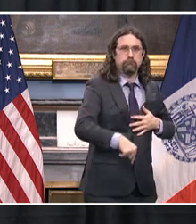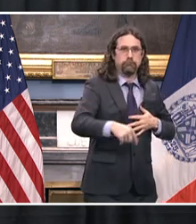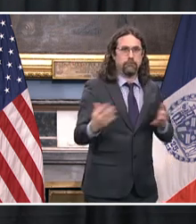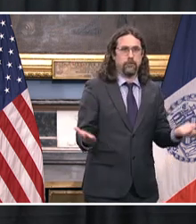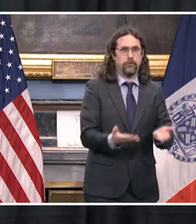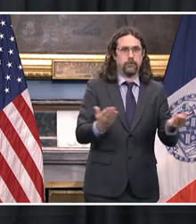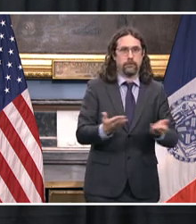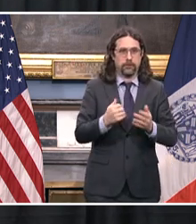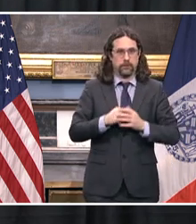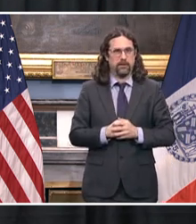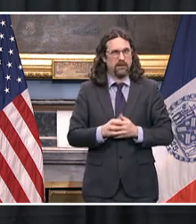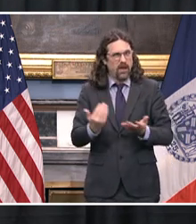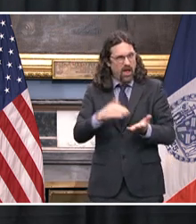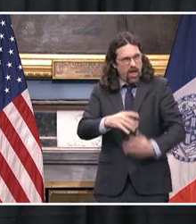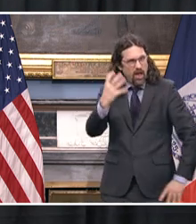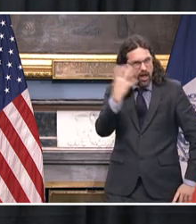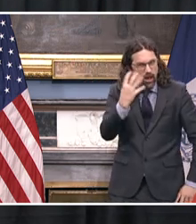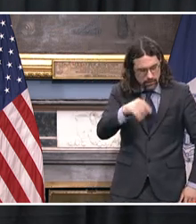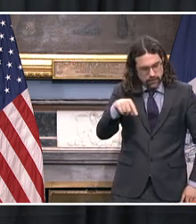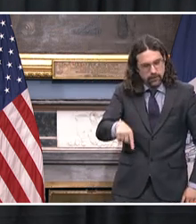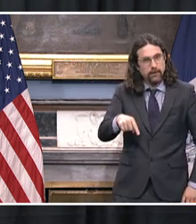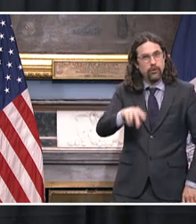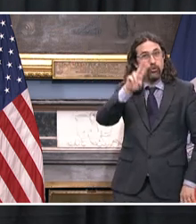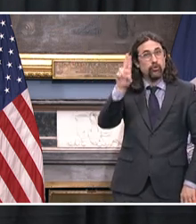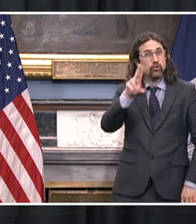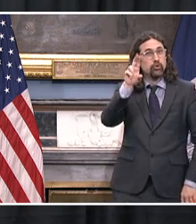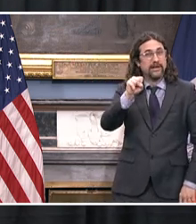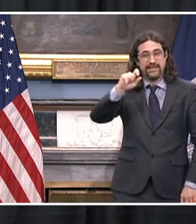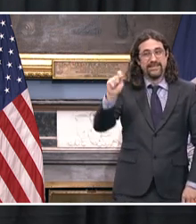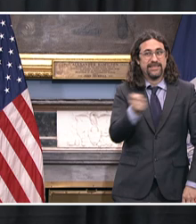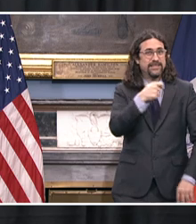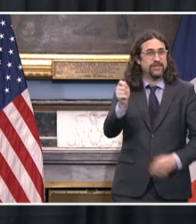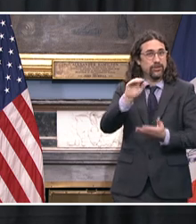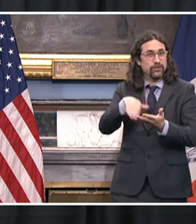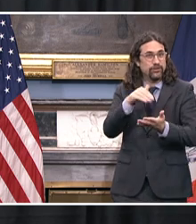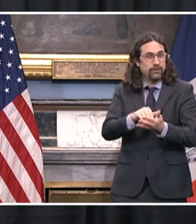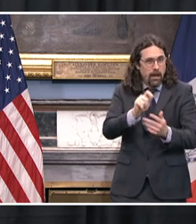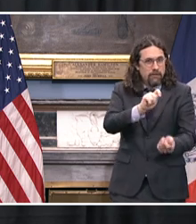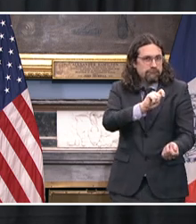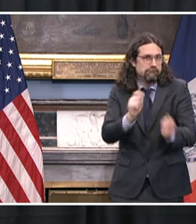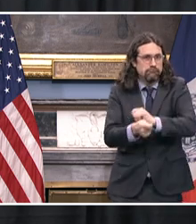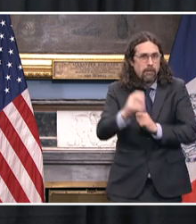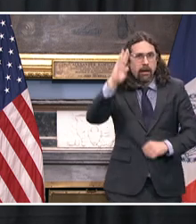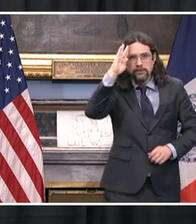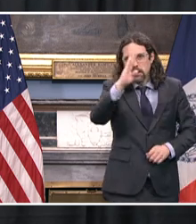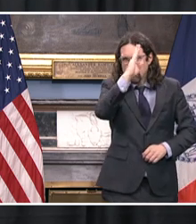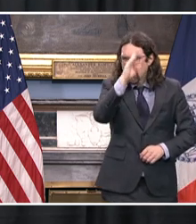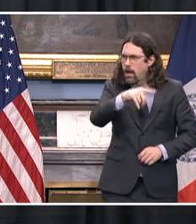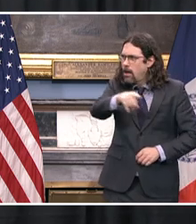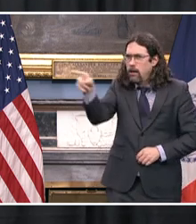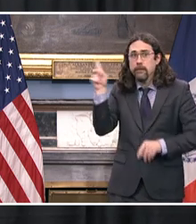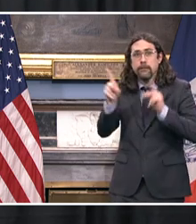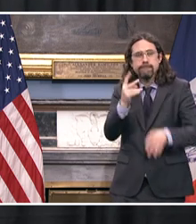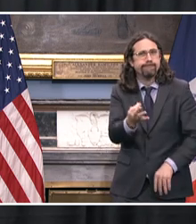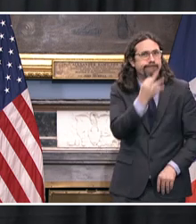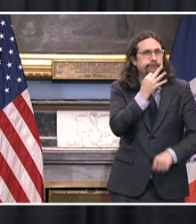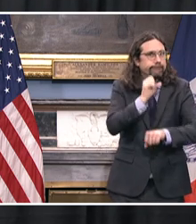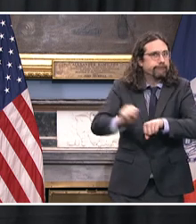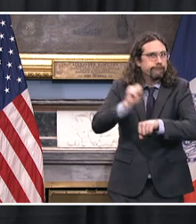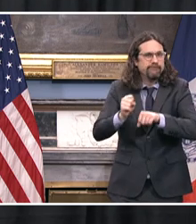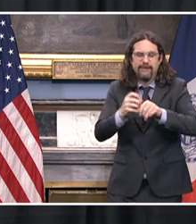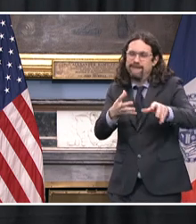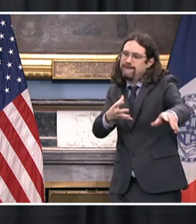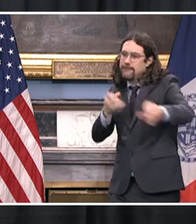everyone who's been doing this work that they could do this so quickly and so effectively. I also want to say meeting